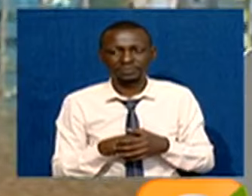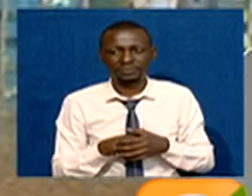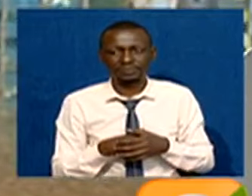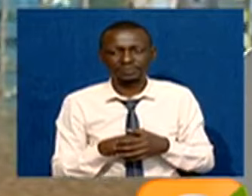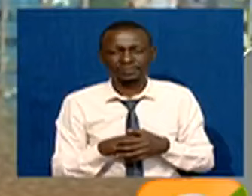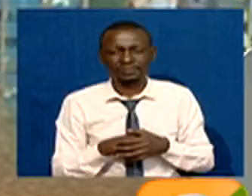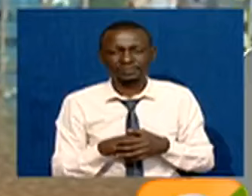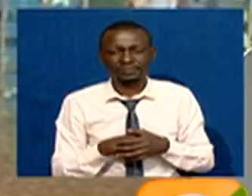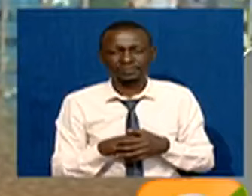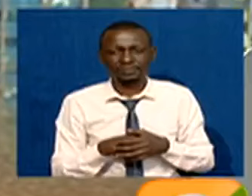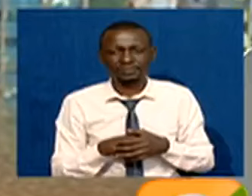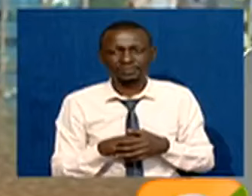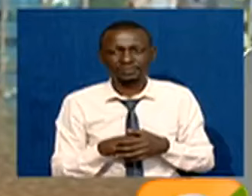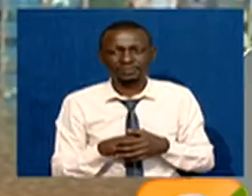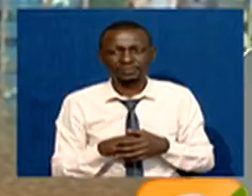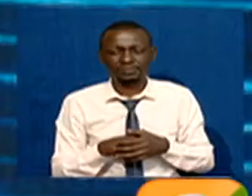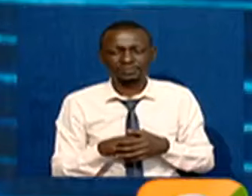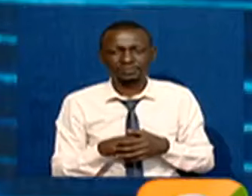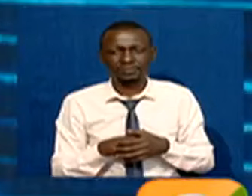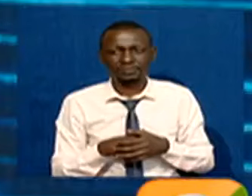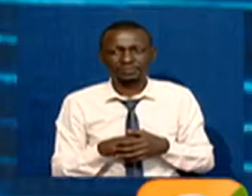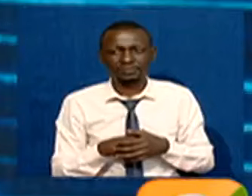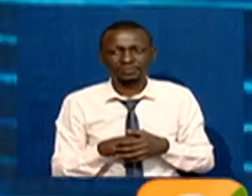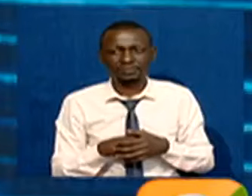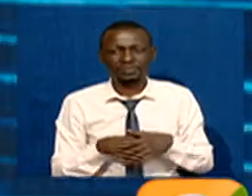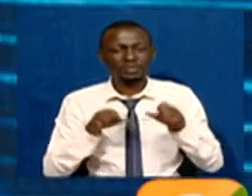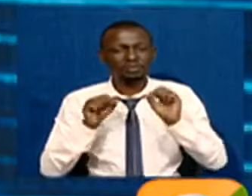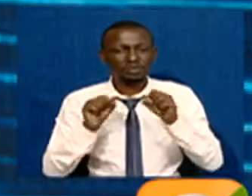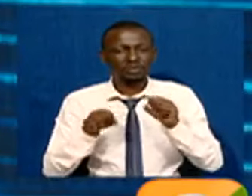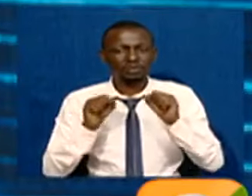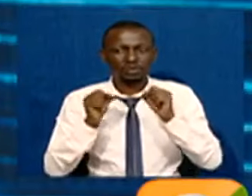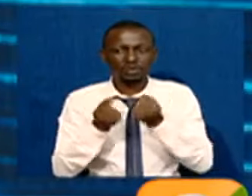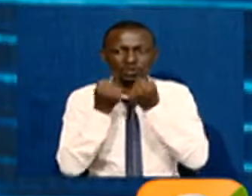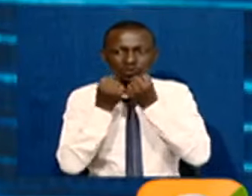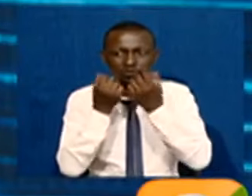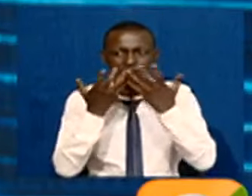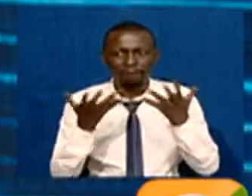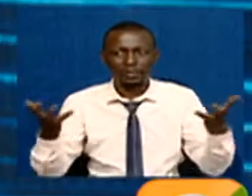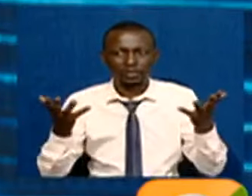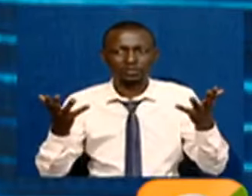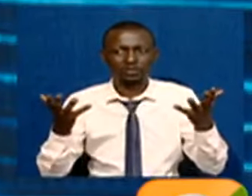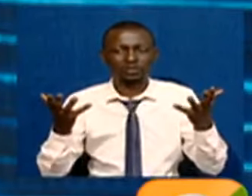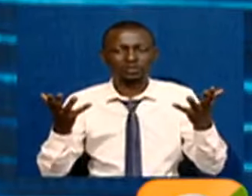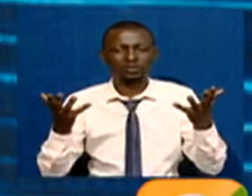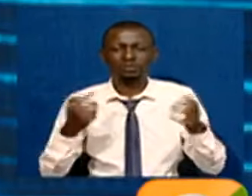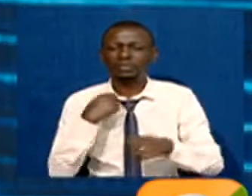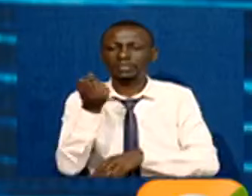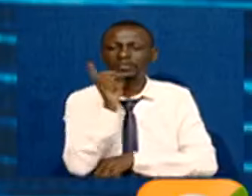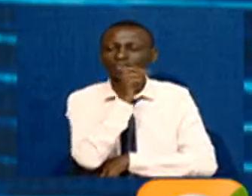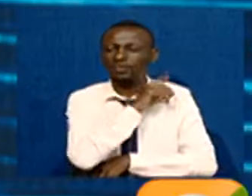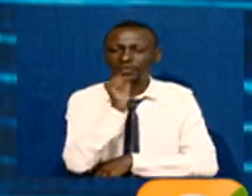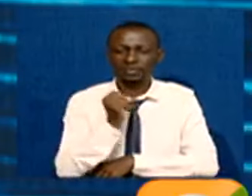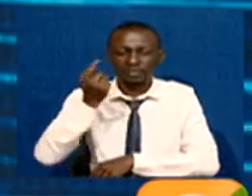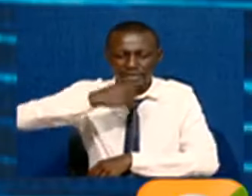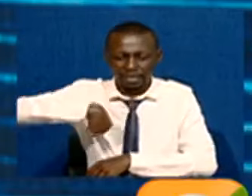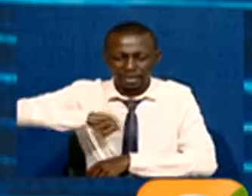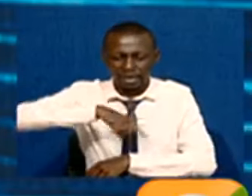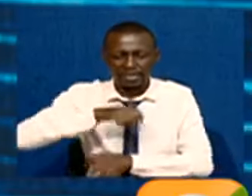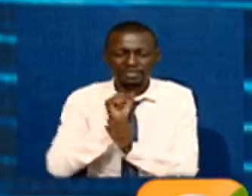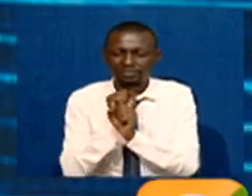This kind of show, we provide information. Yeah. The information, and I told you, is as I'm telling you, because we are the ones making the